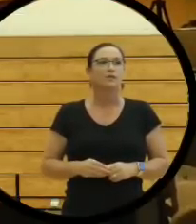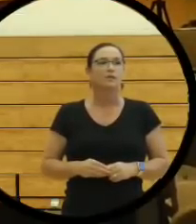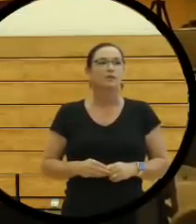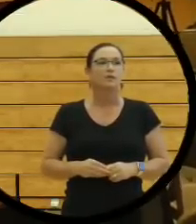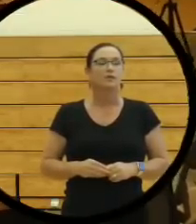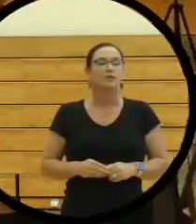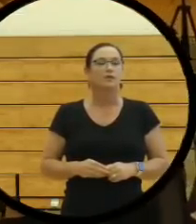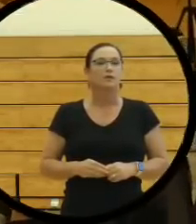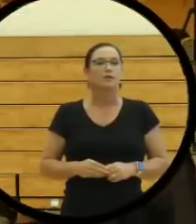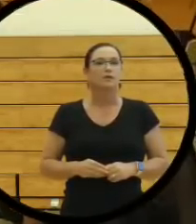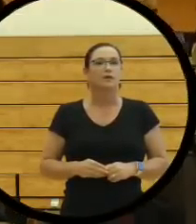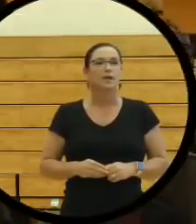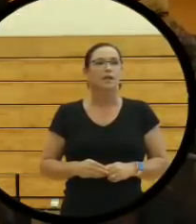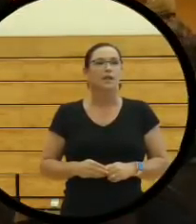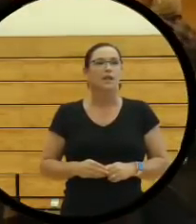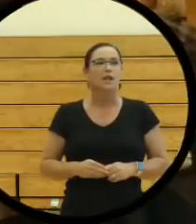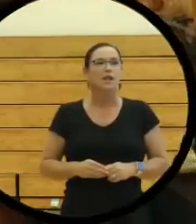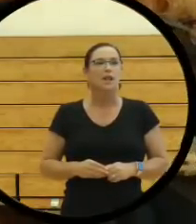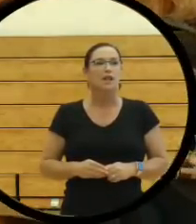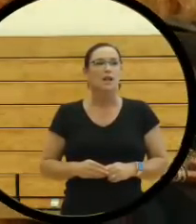does our